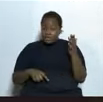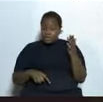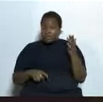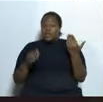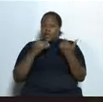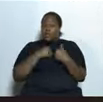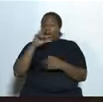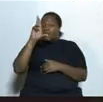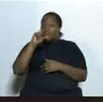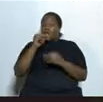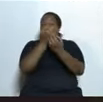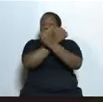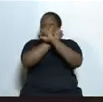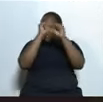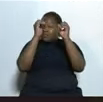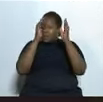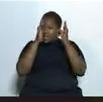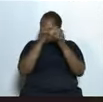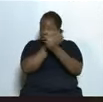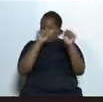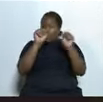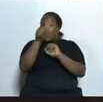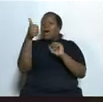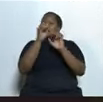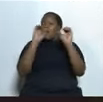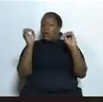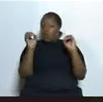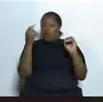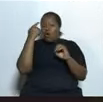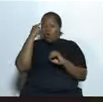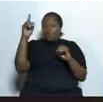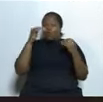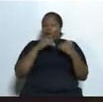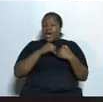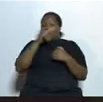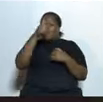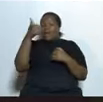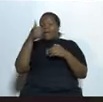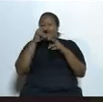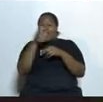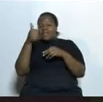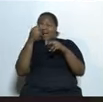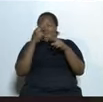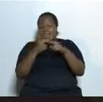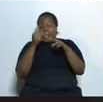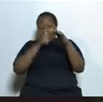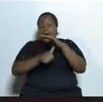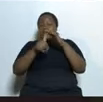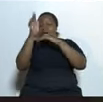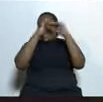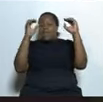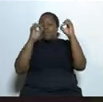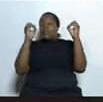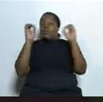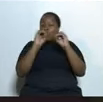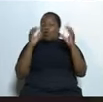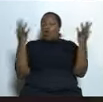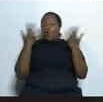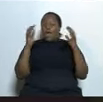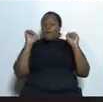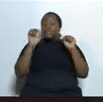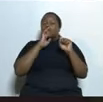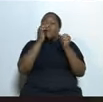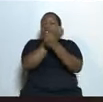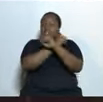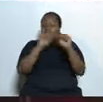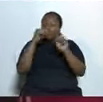there is no salvation in any other. For there is no other name under heaven whereby we might be saved except